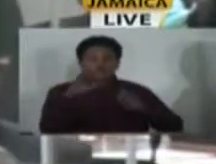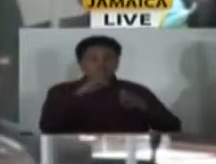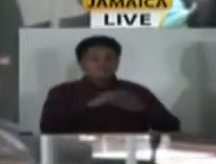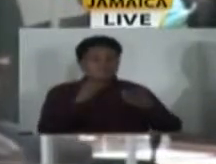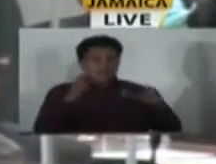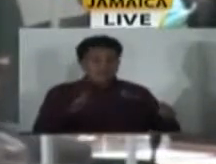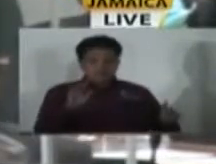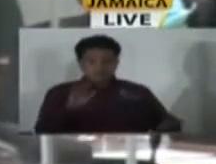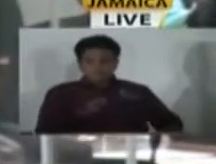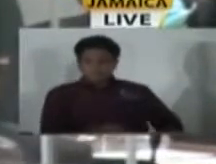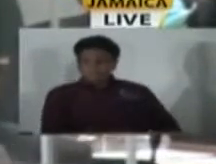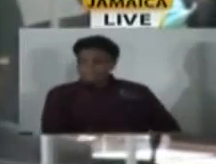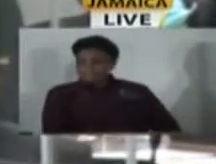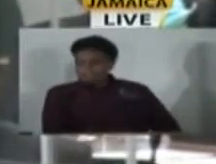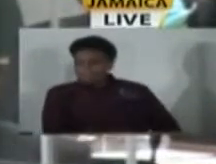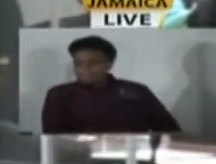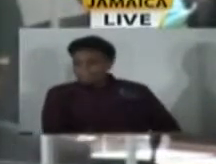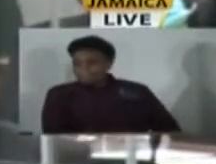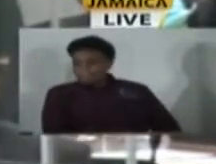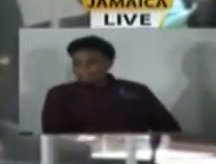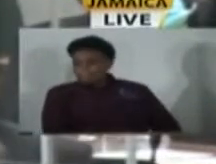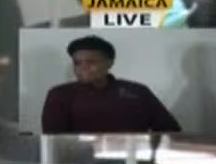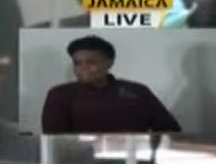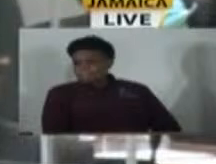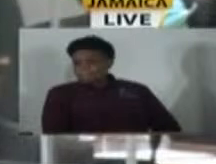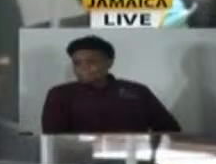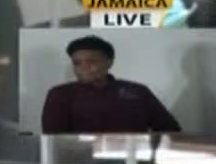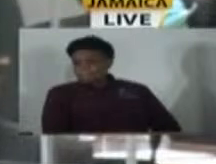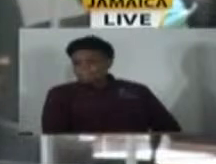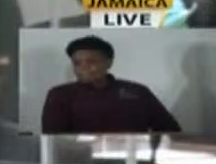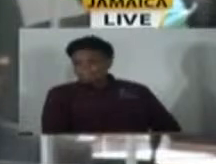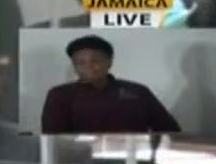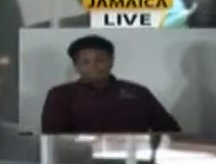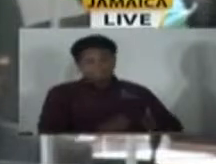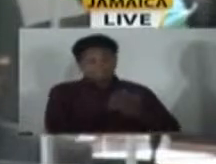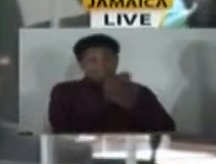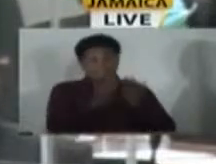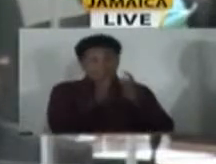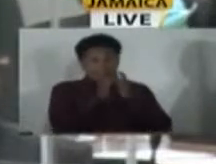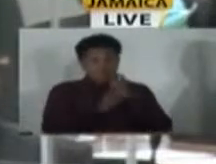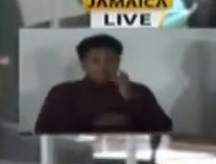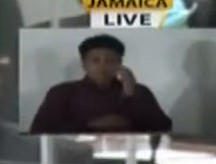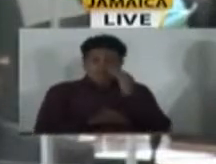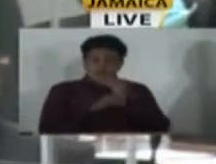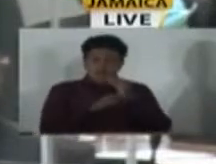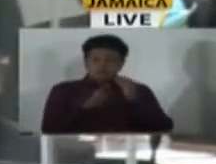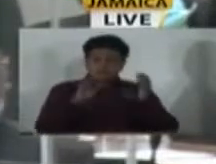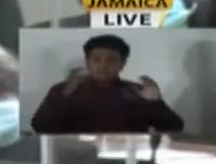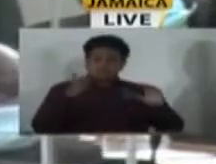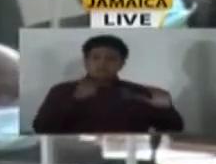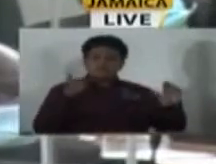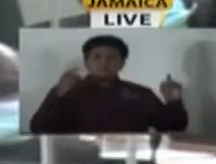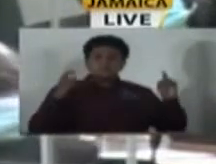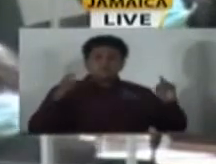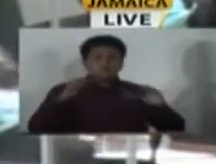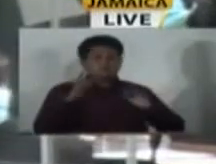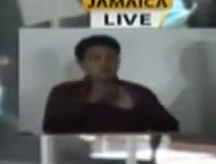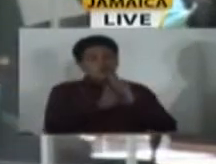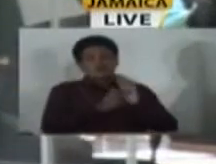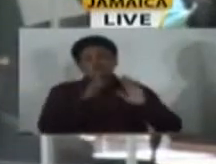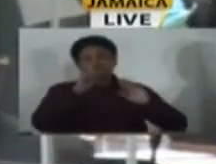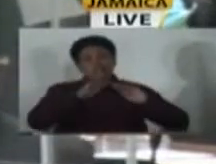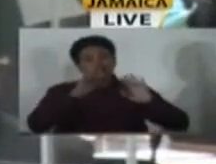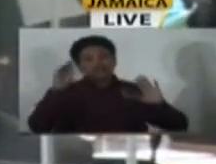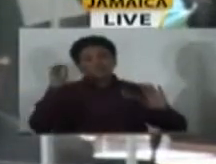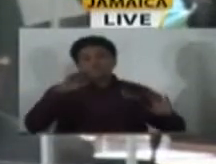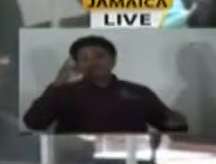Madam Speaker, these amendments to the Disaster Risk Management Act are clear.